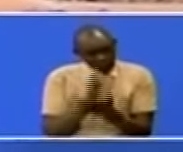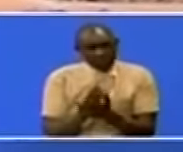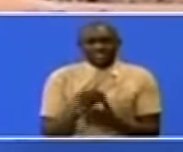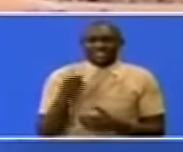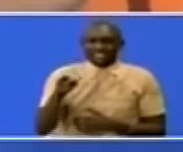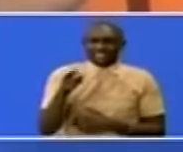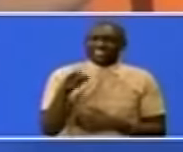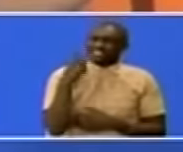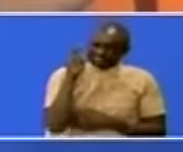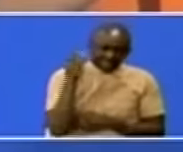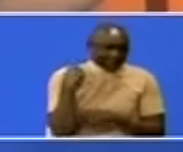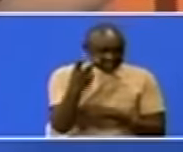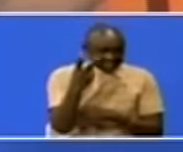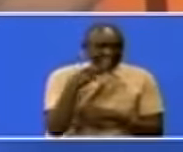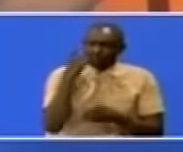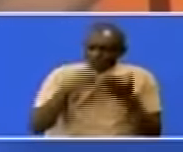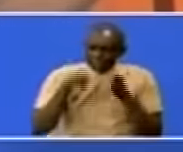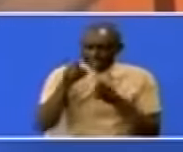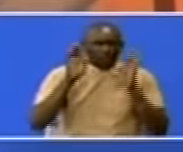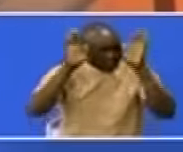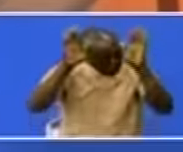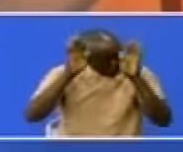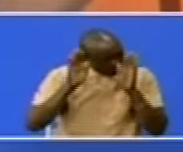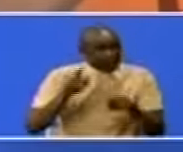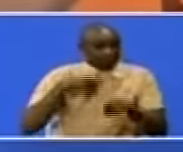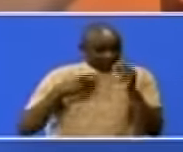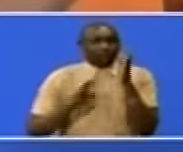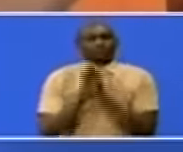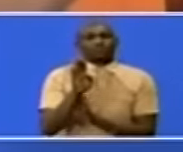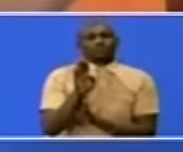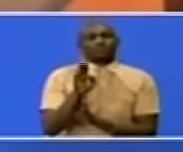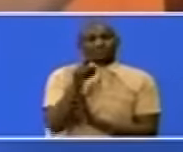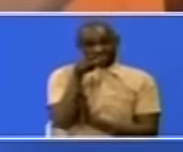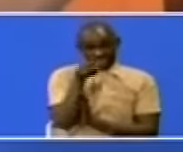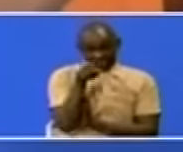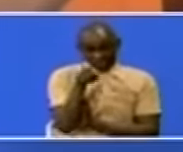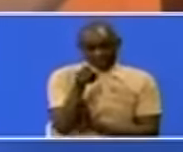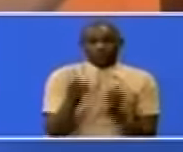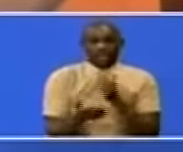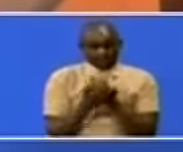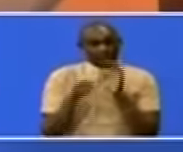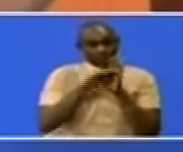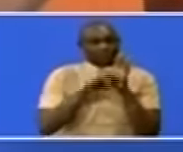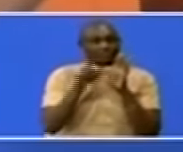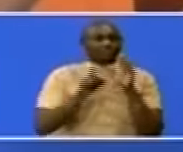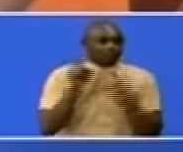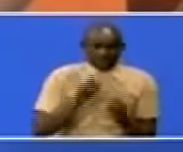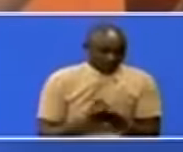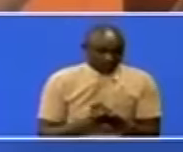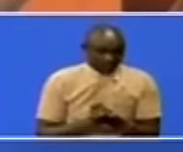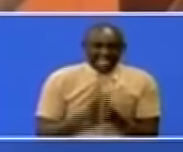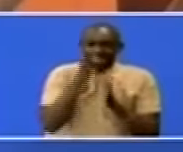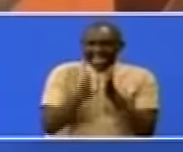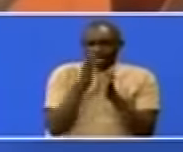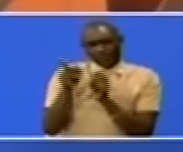the six areas identified as critical in the budget strategies under the five-pillar transformation program. The standard gauge